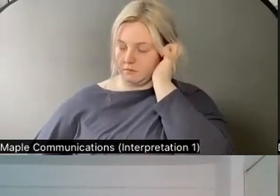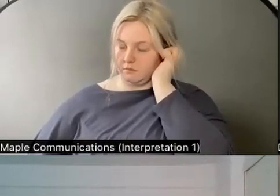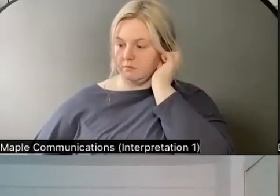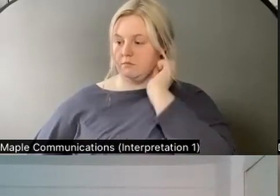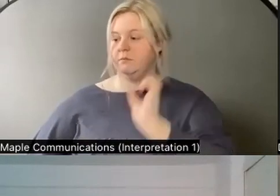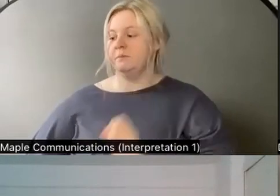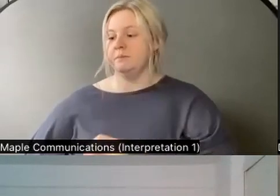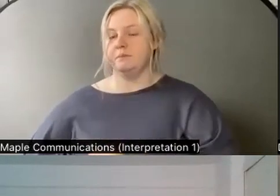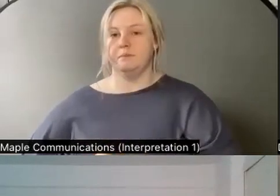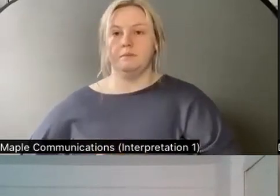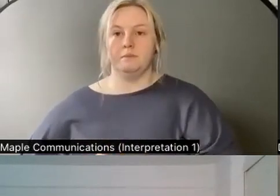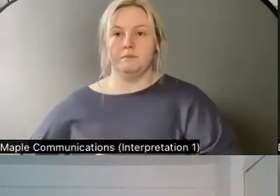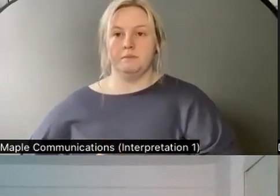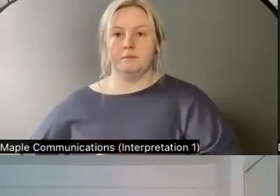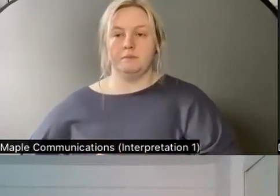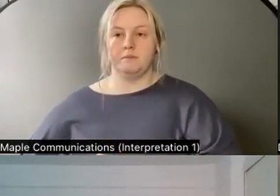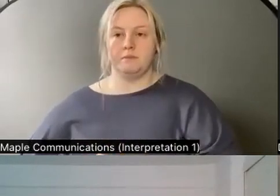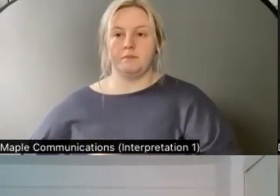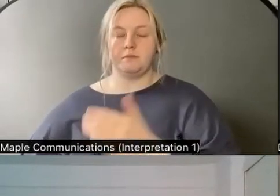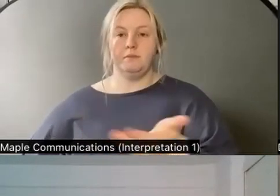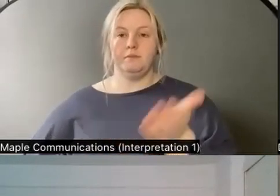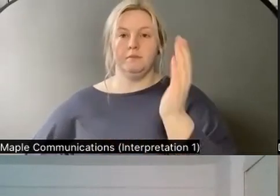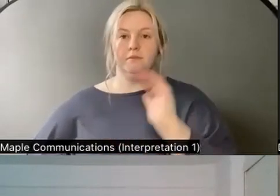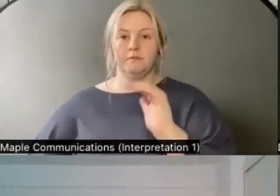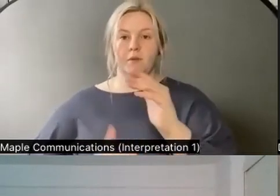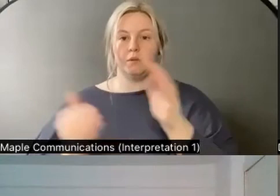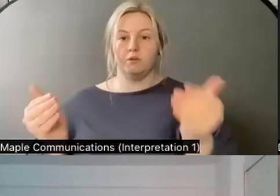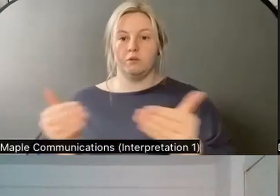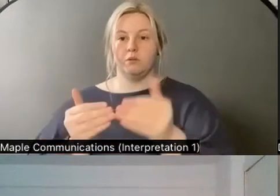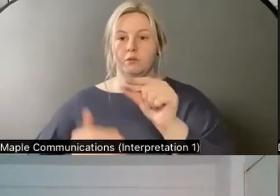to introduce Gabrielle